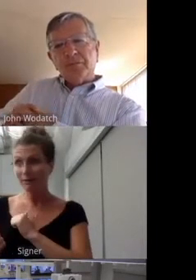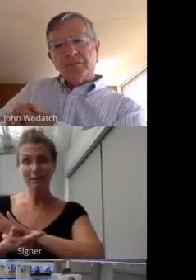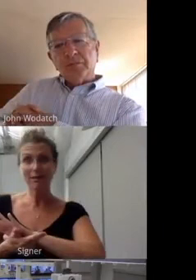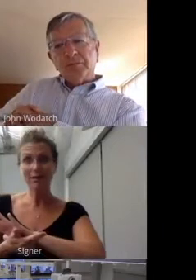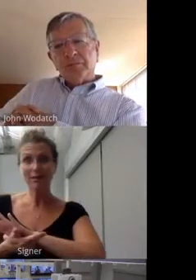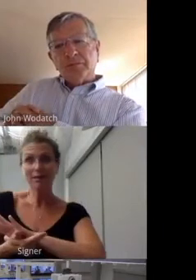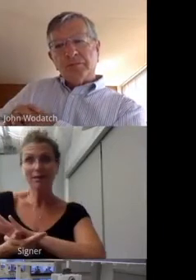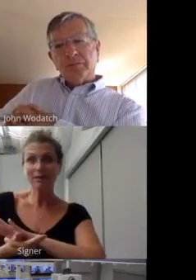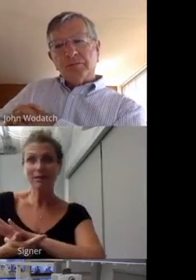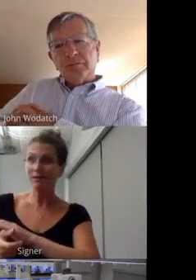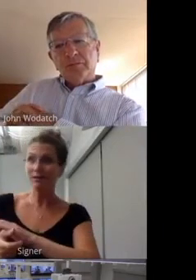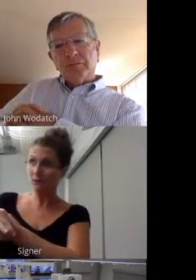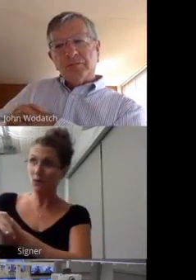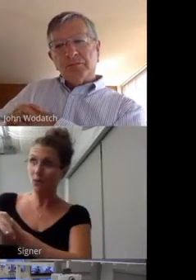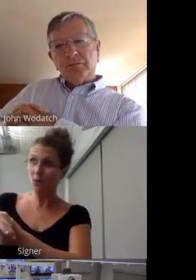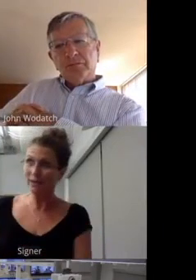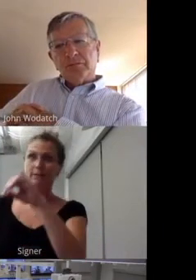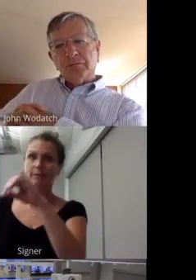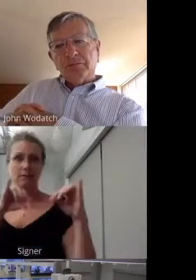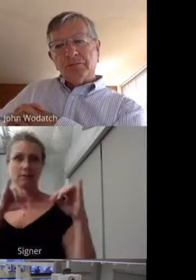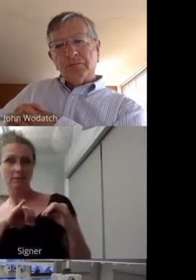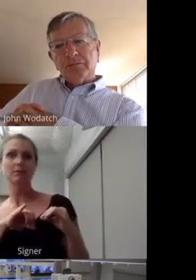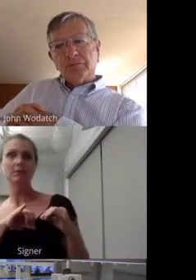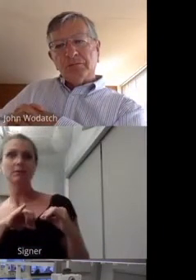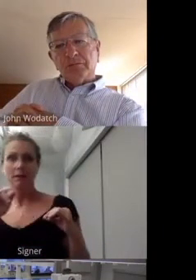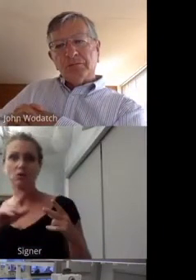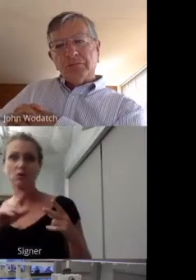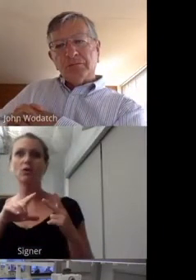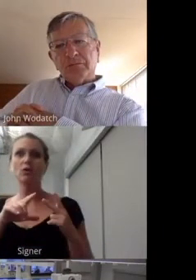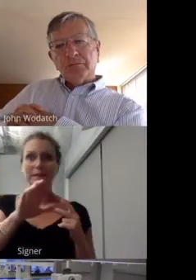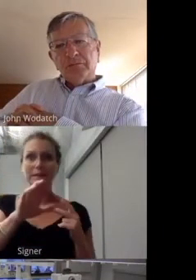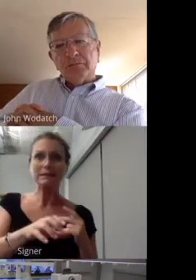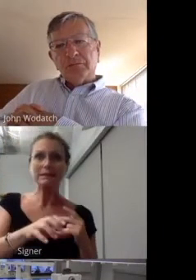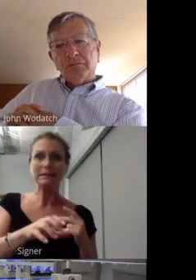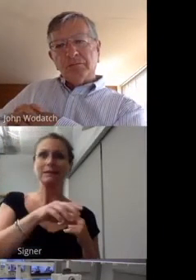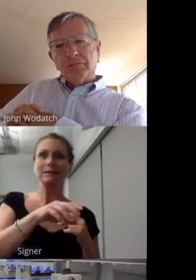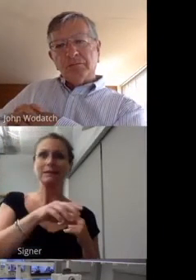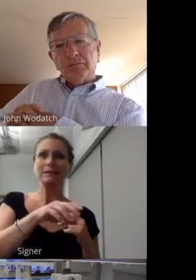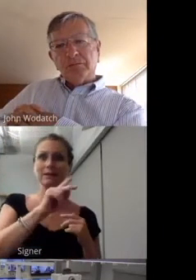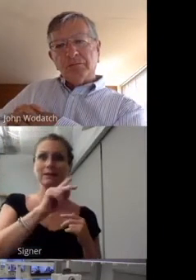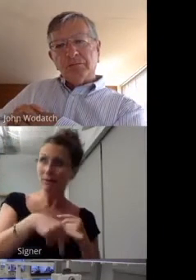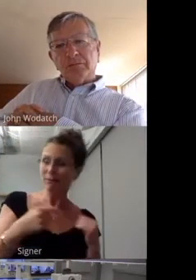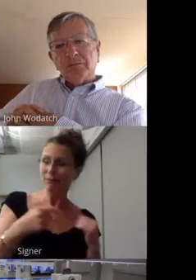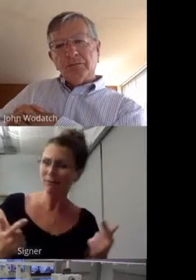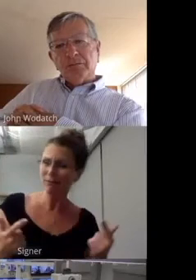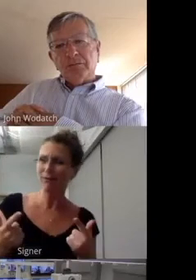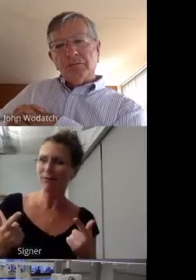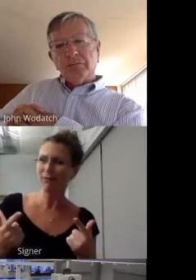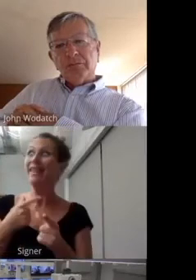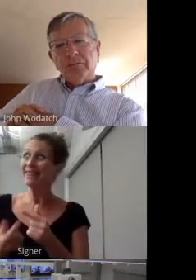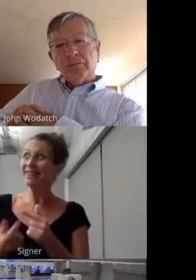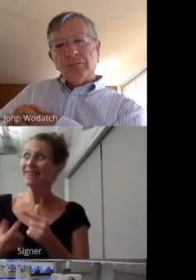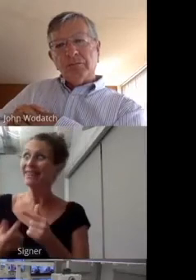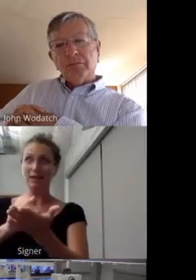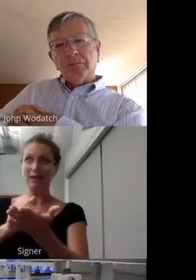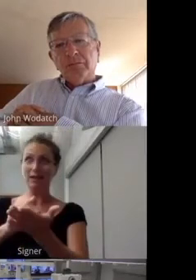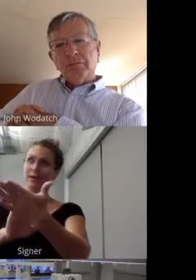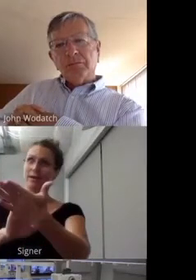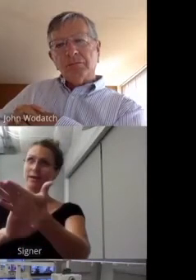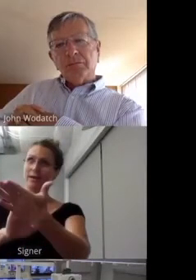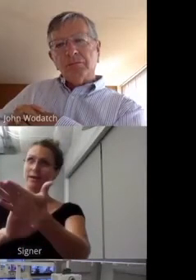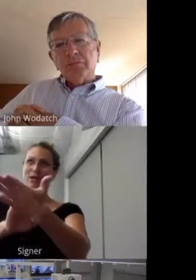liberals, conservatives, and New Democrats, and got a standing ovation the moment it passed. That's a huge,